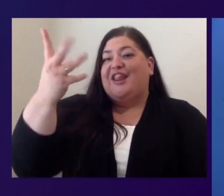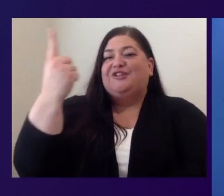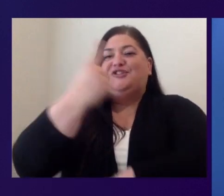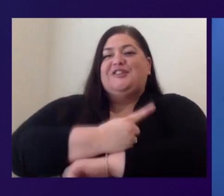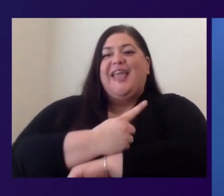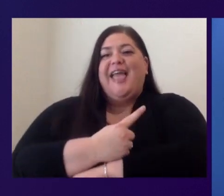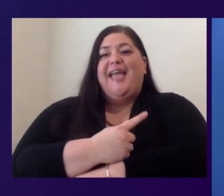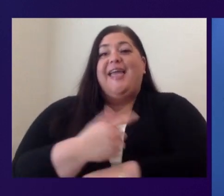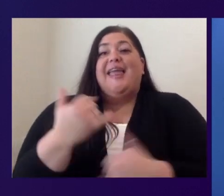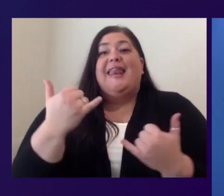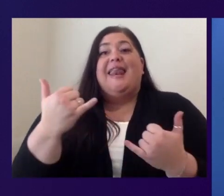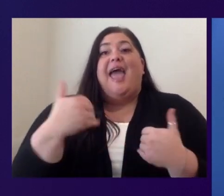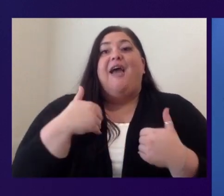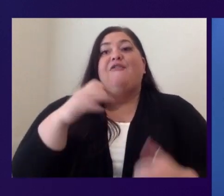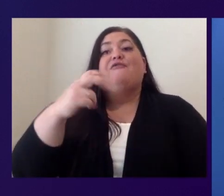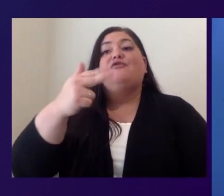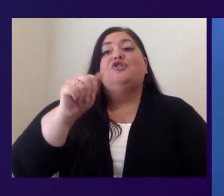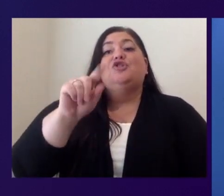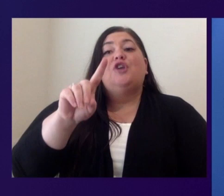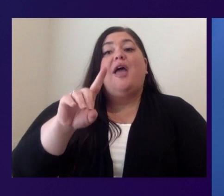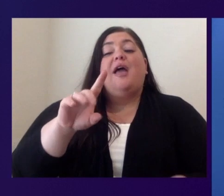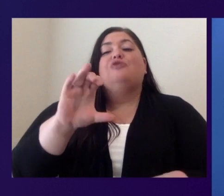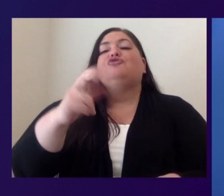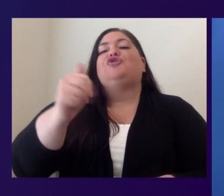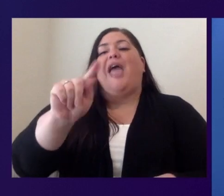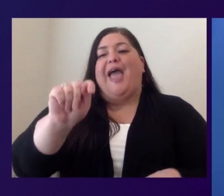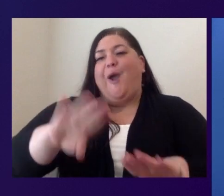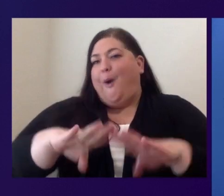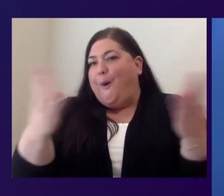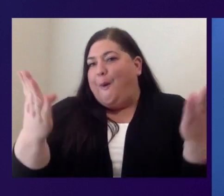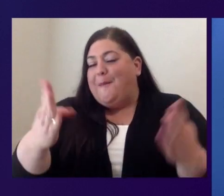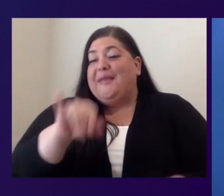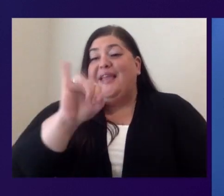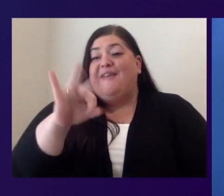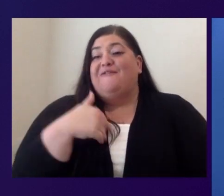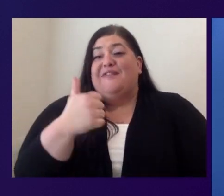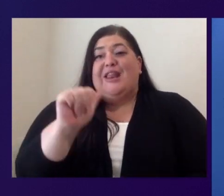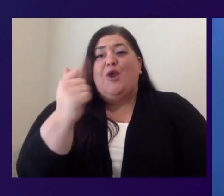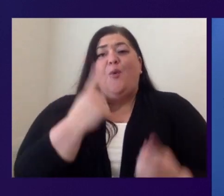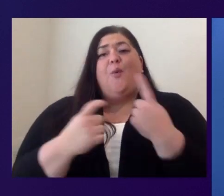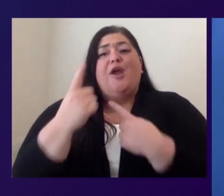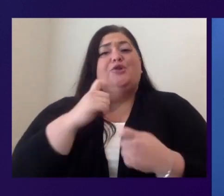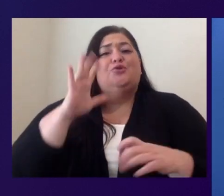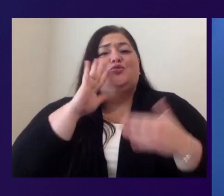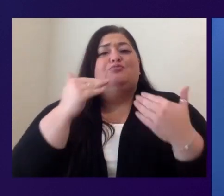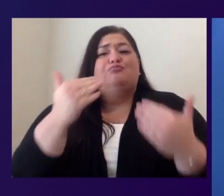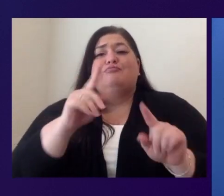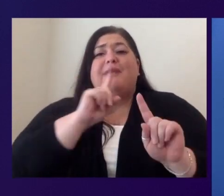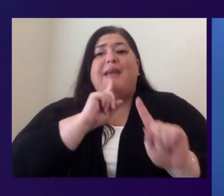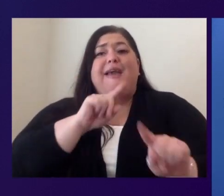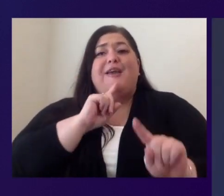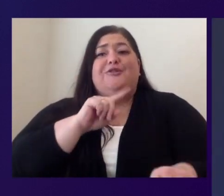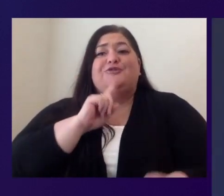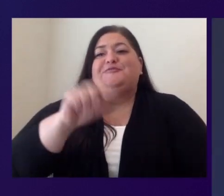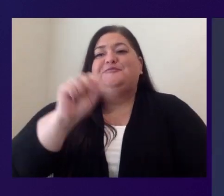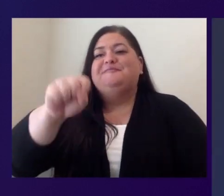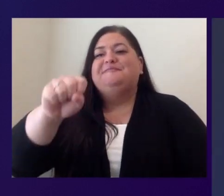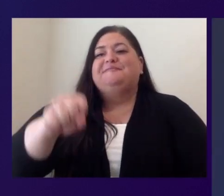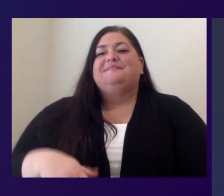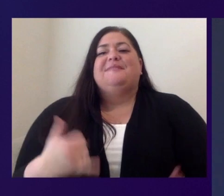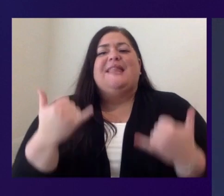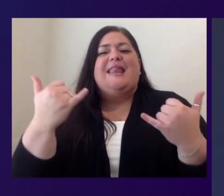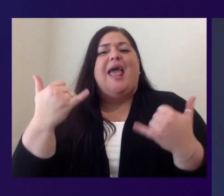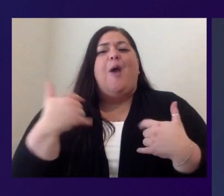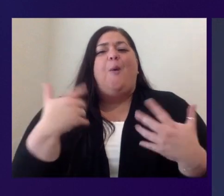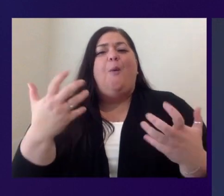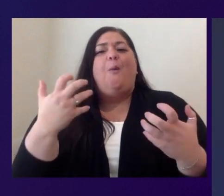open. If you got questions, put them in. I'll get these answered. This next segment, we're going to kind of put some perspective onto